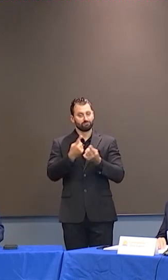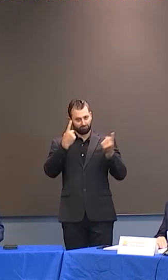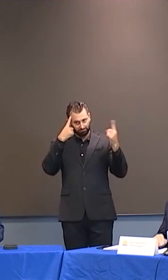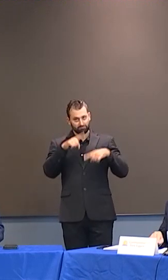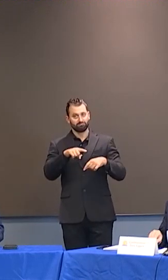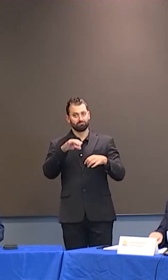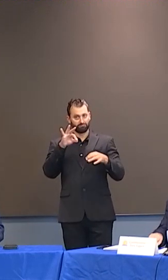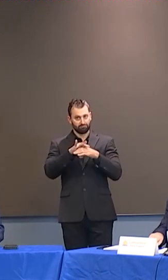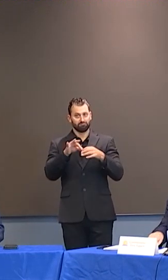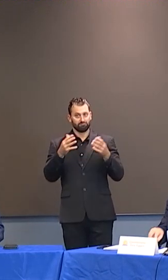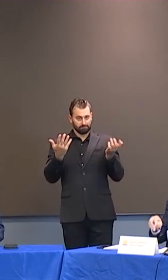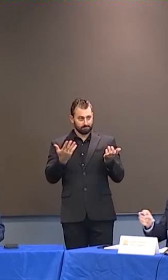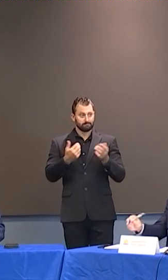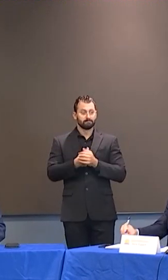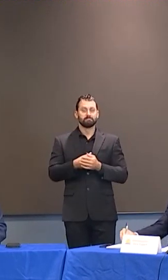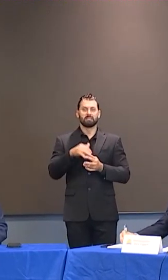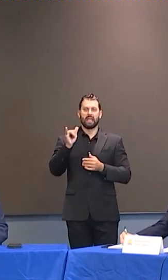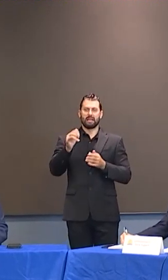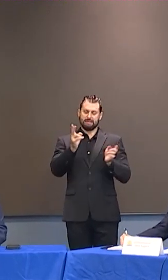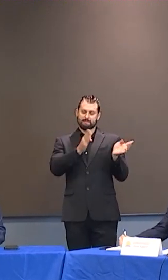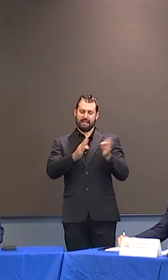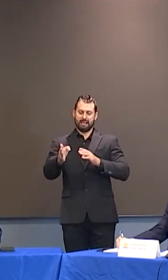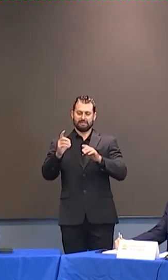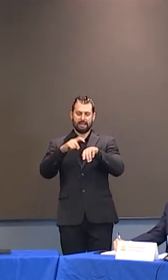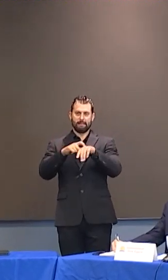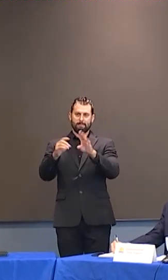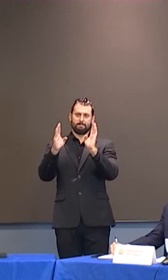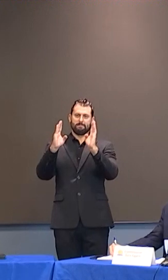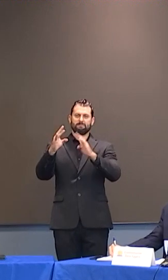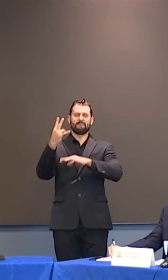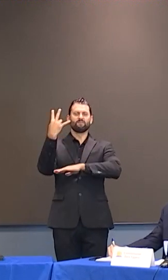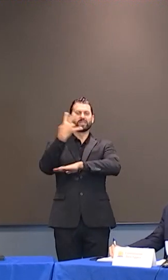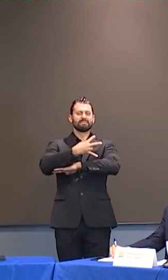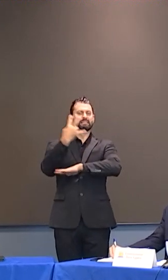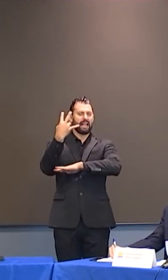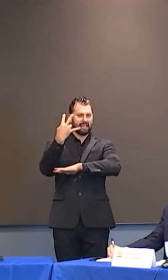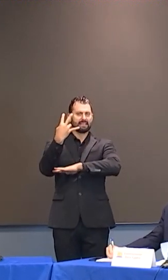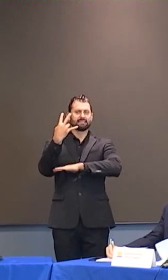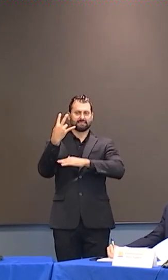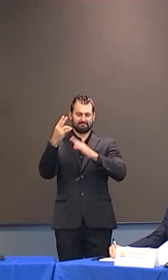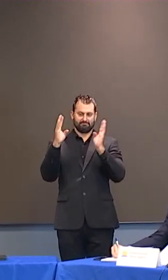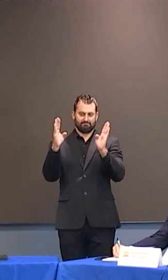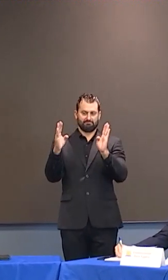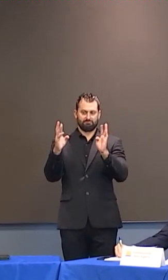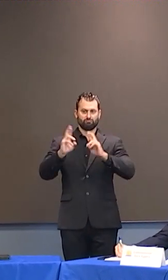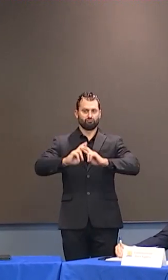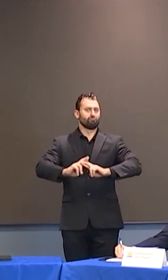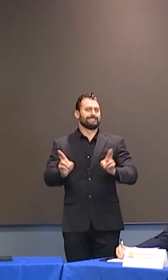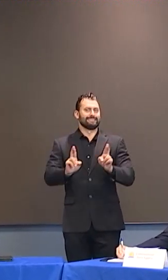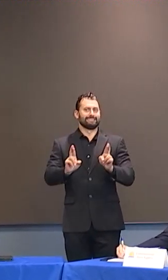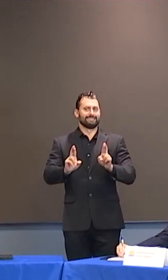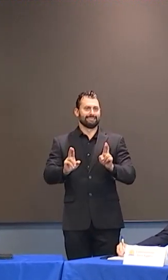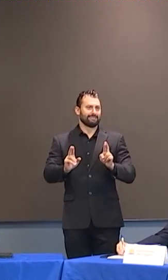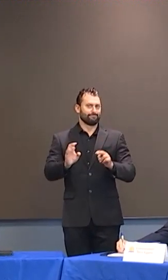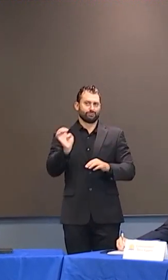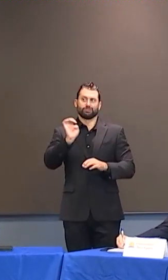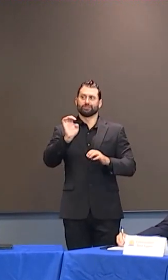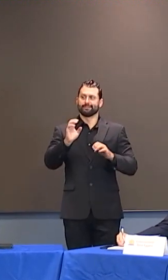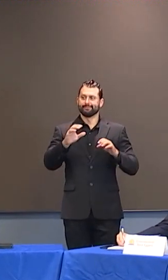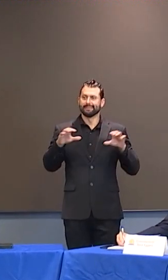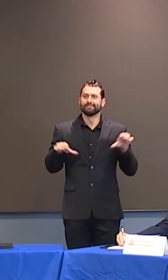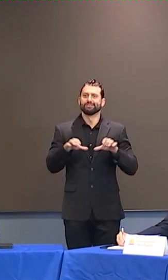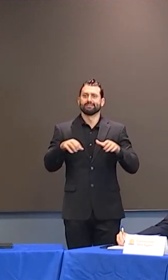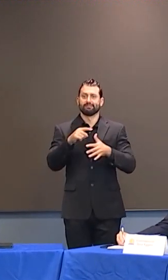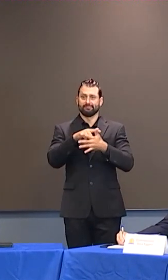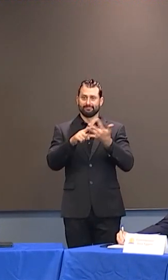days at which time an additional action would be taken. So at this time, that's what we've asked for you to consider